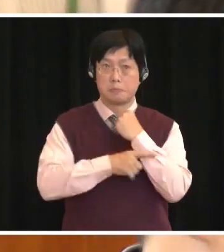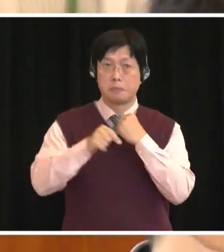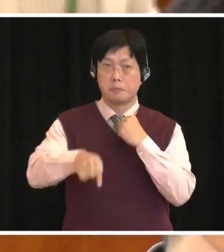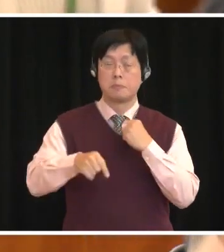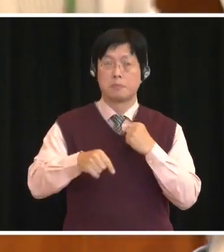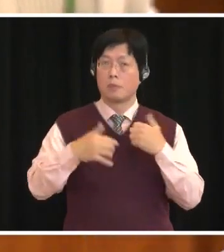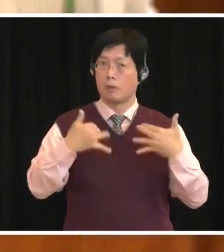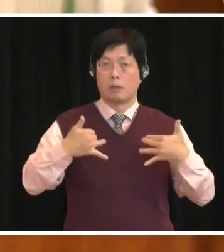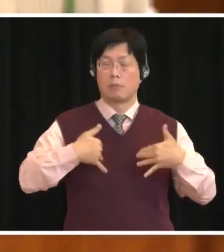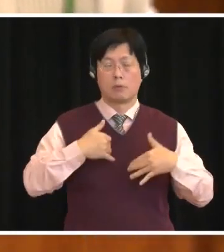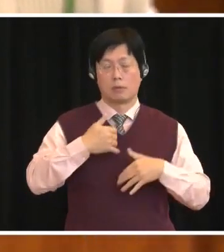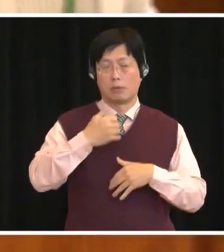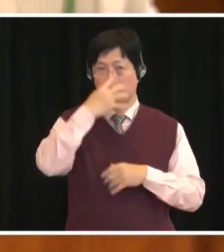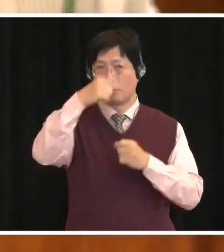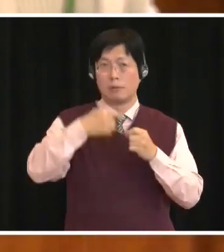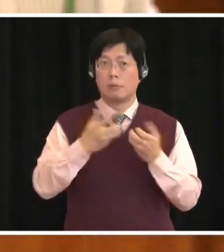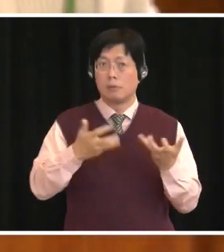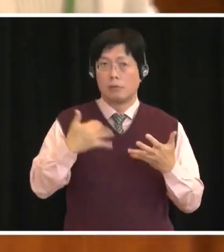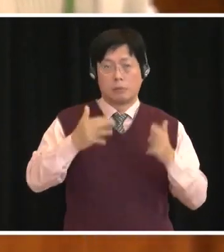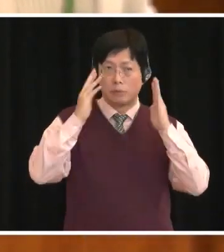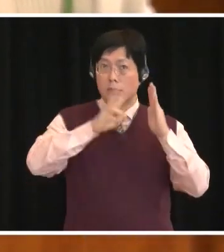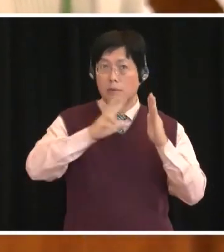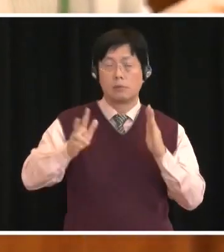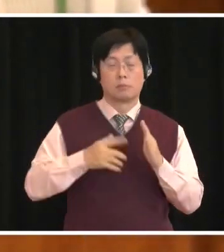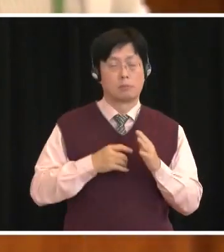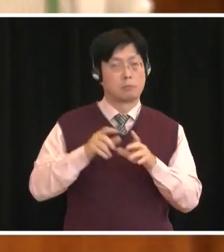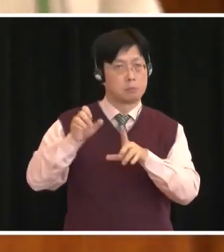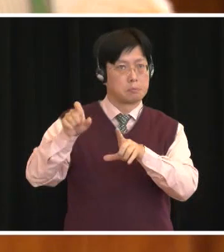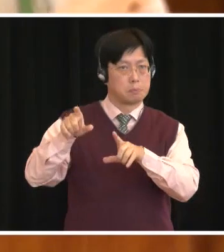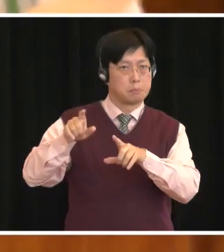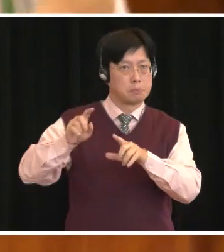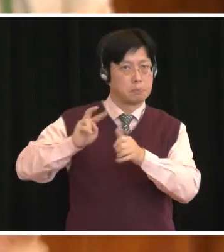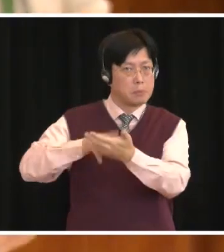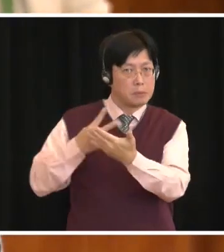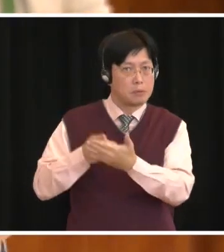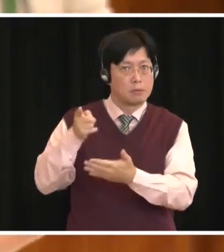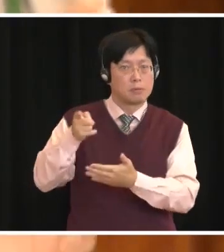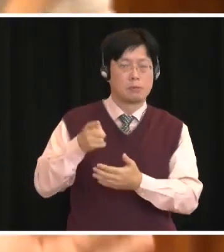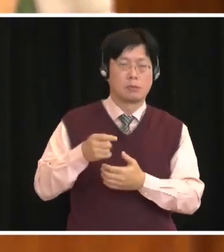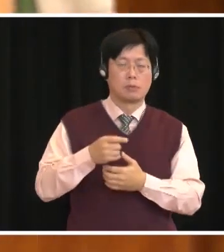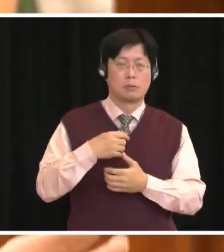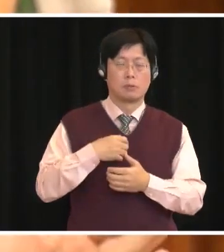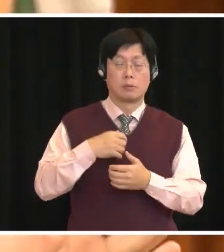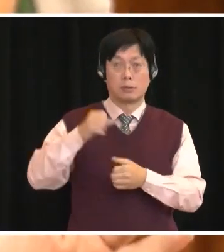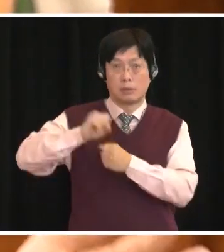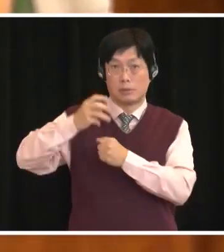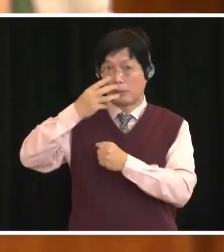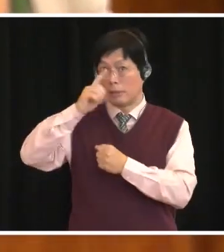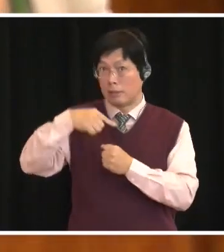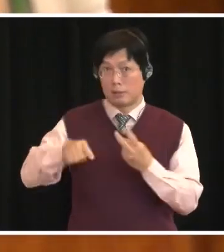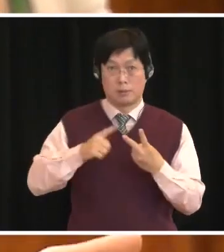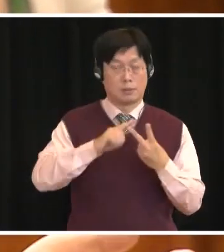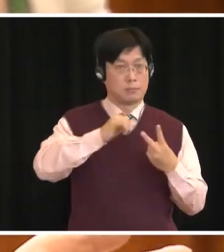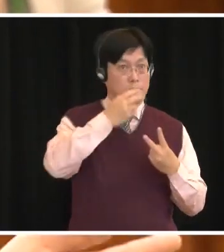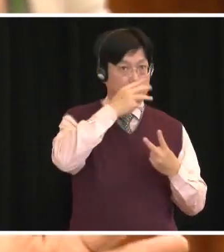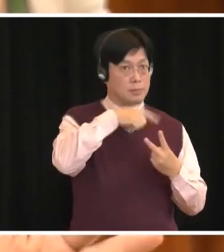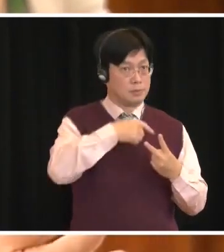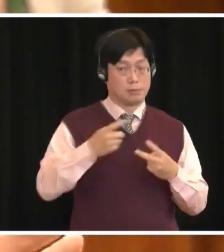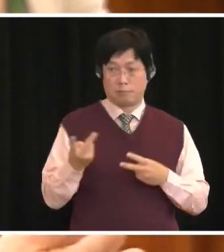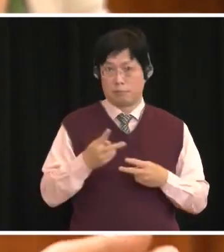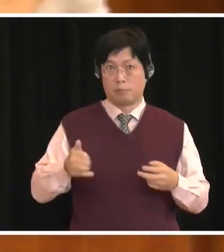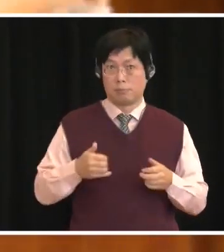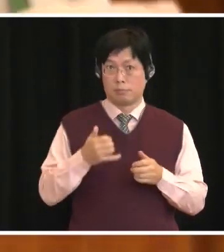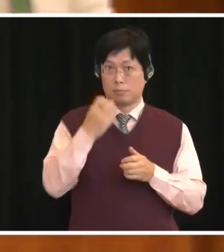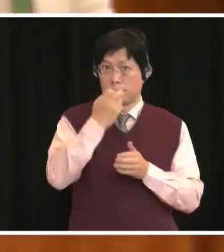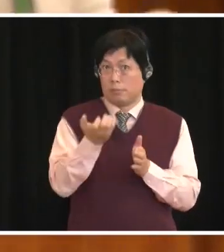restorative justice is implemented in Taiwan. Well, in juvenile delinquent cases, there